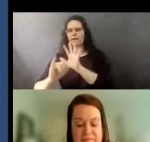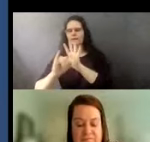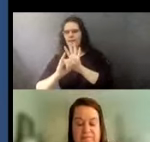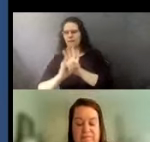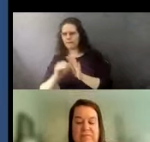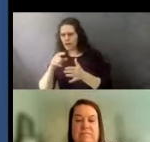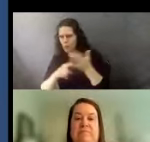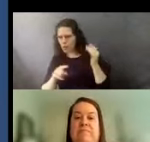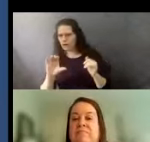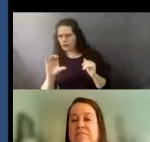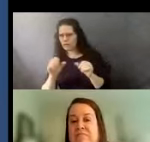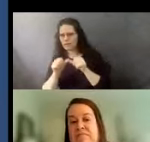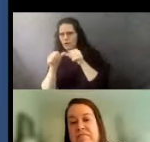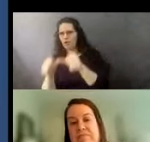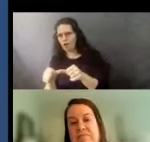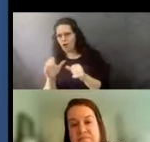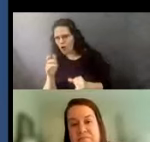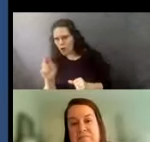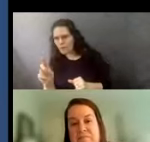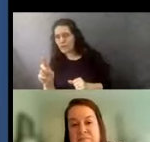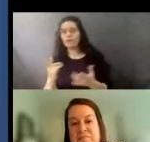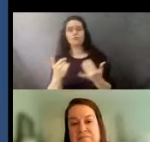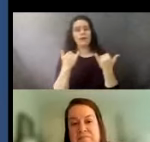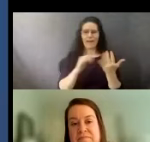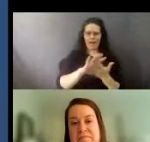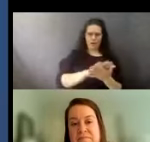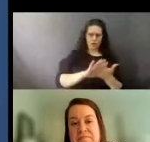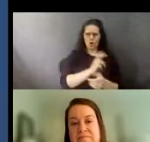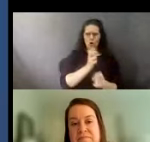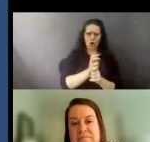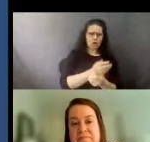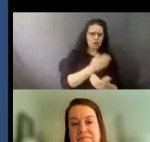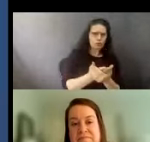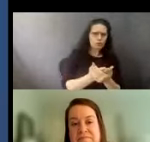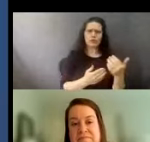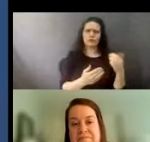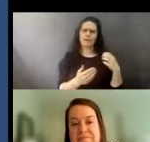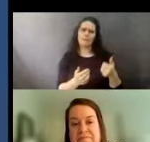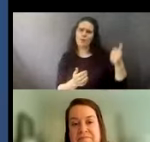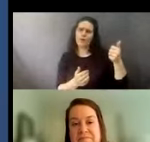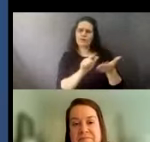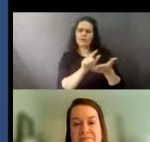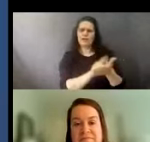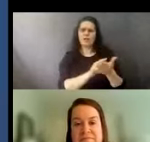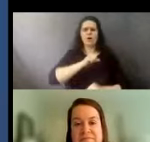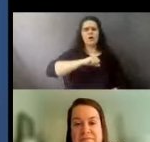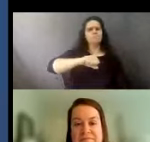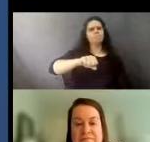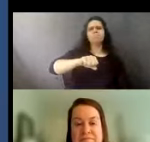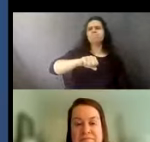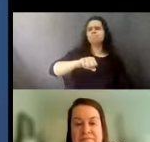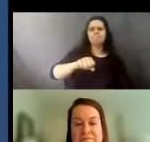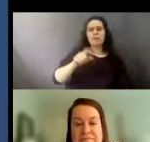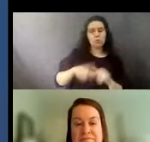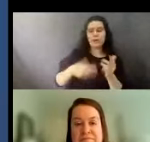very nebulous and difficult to prove thing, which makes employers and the law perhaps quite skeptical, to something that's a little